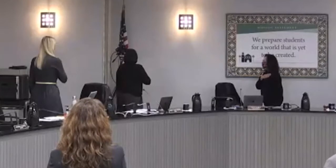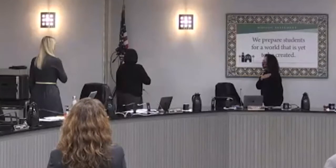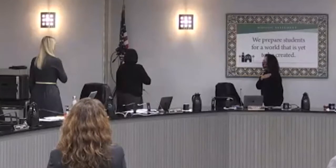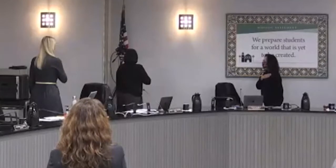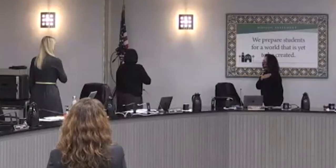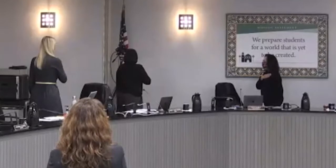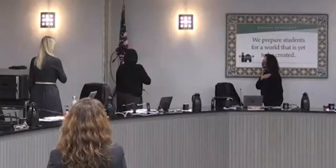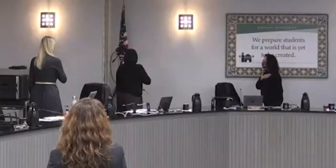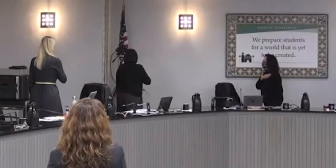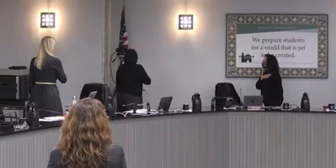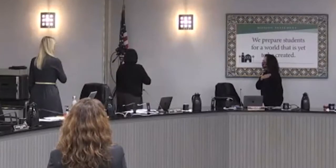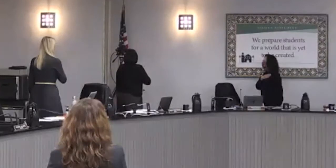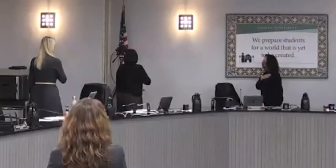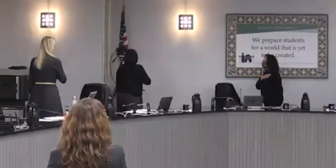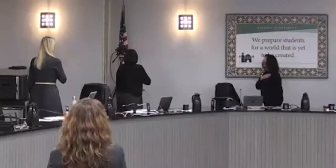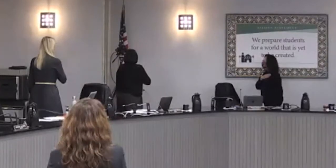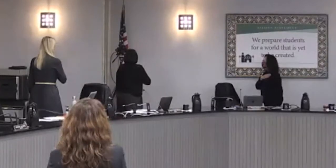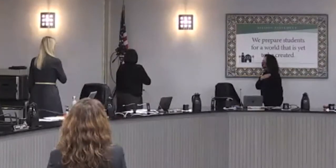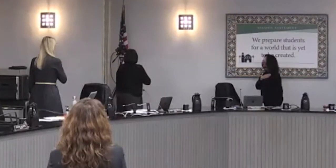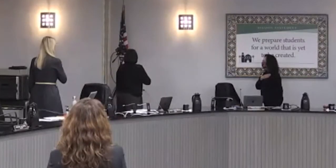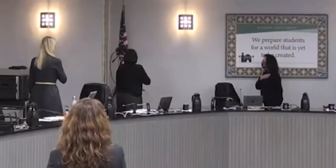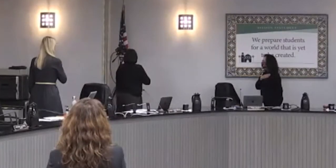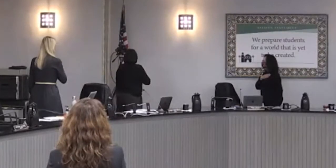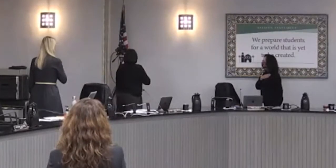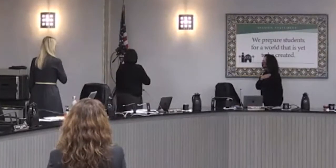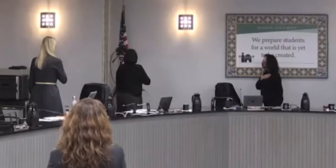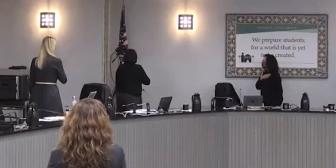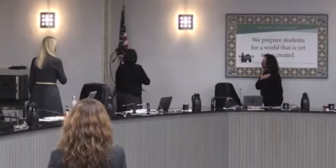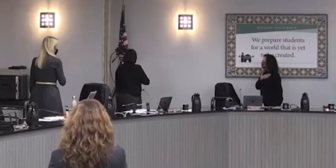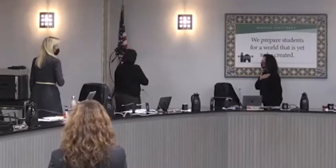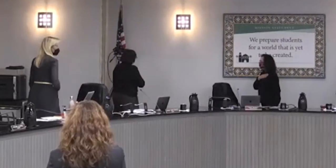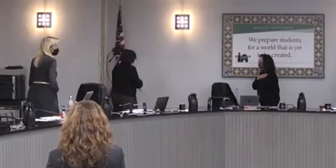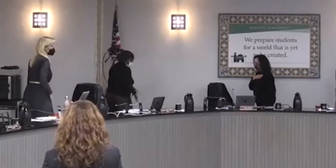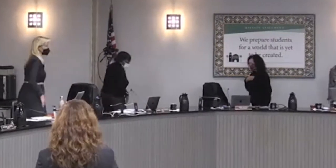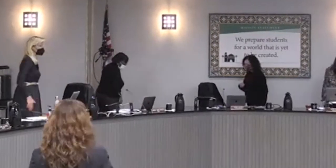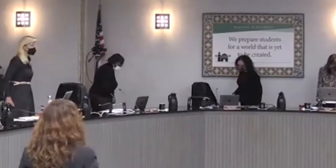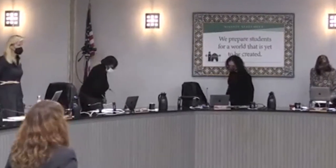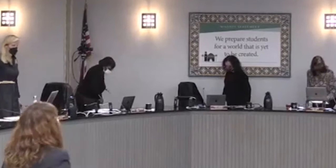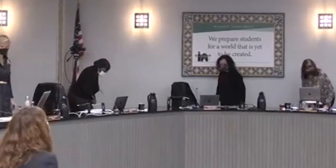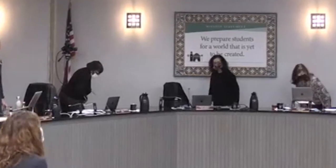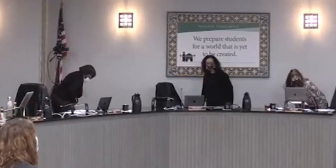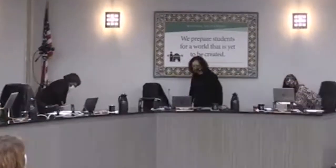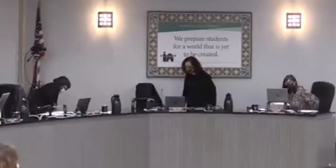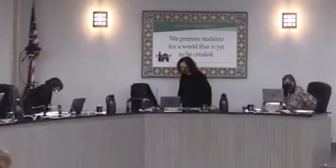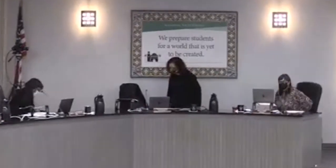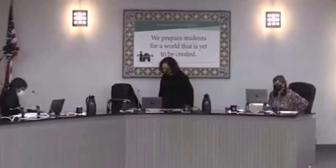God, indivisible, with liberty and justice for all.